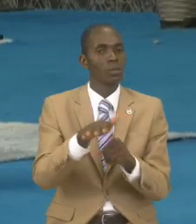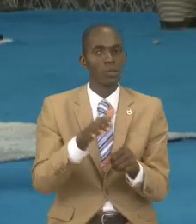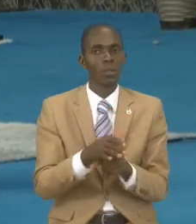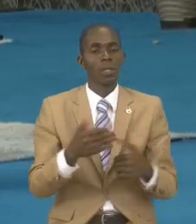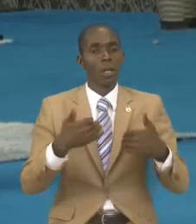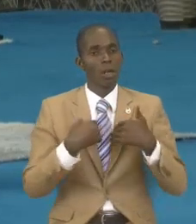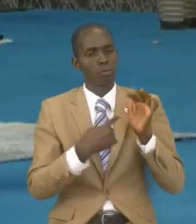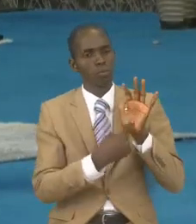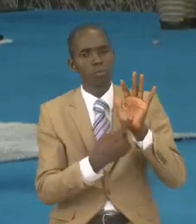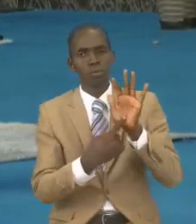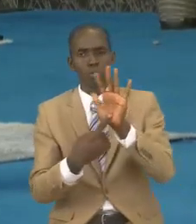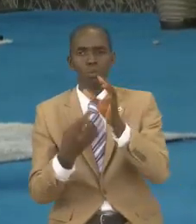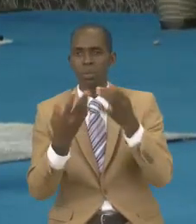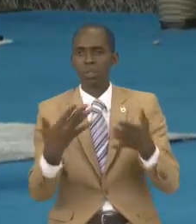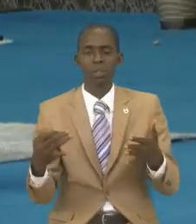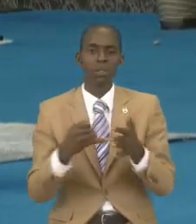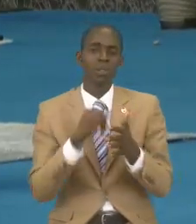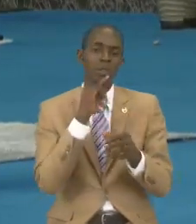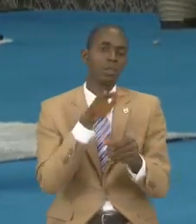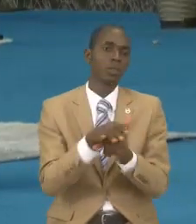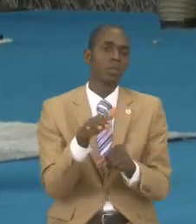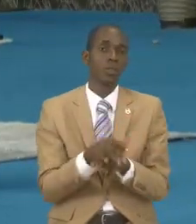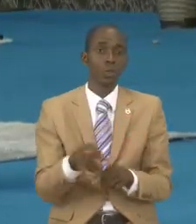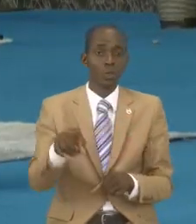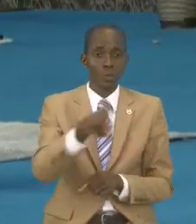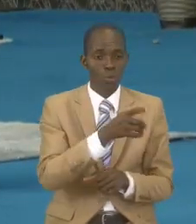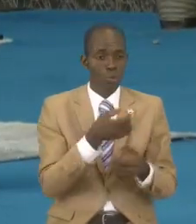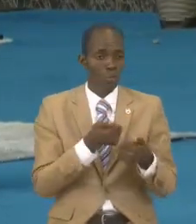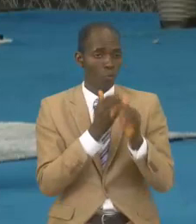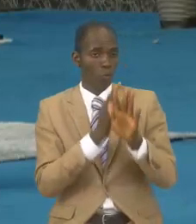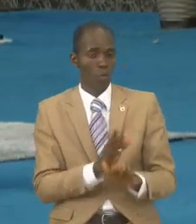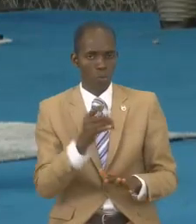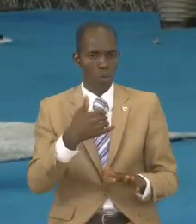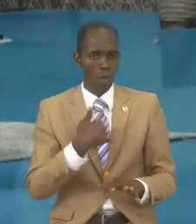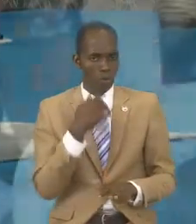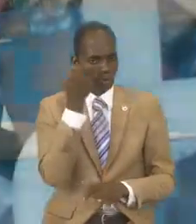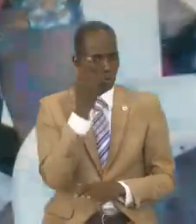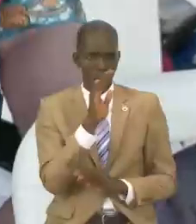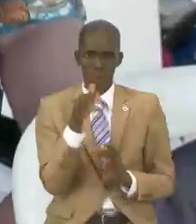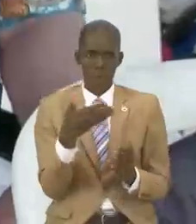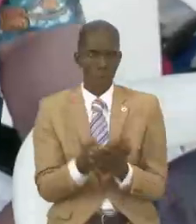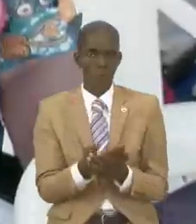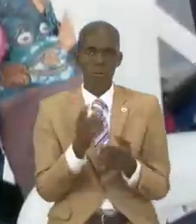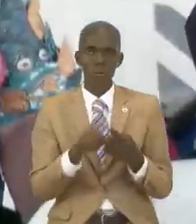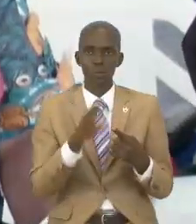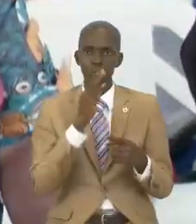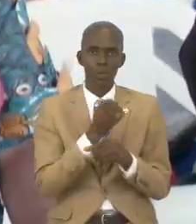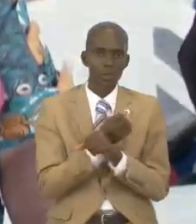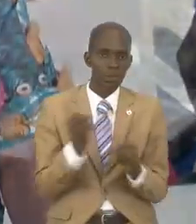heaven. Disciples, you've got it all to be saved,